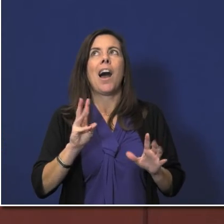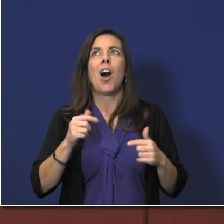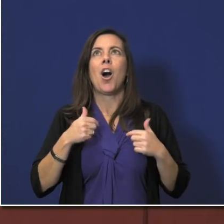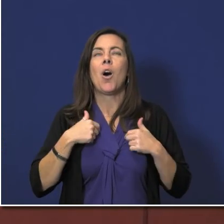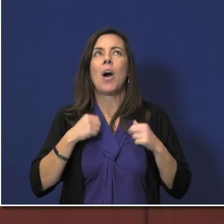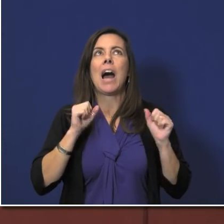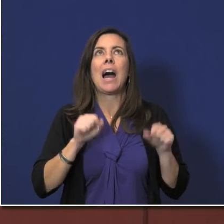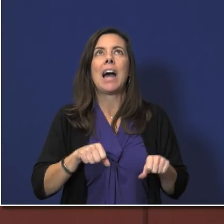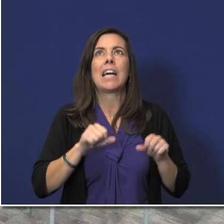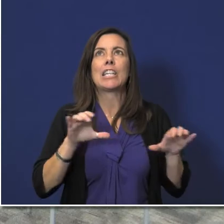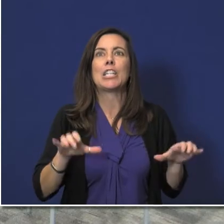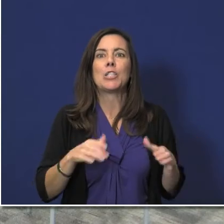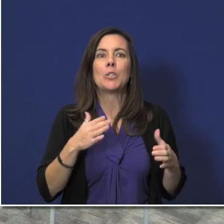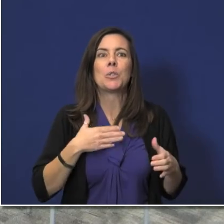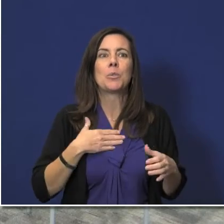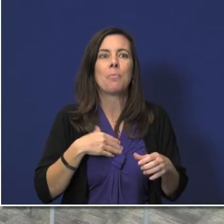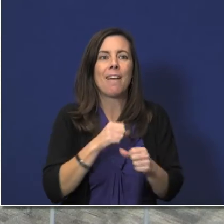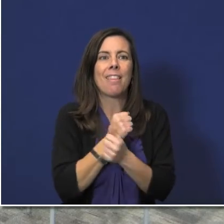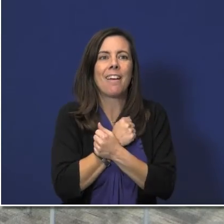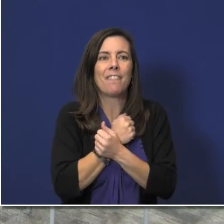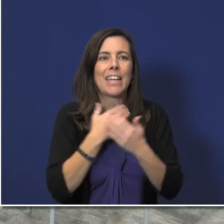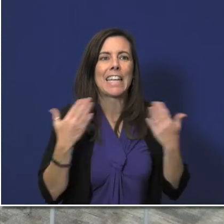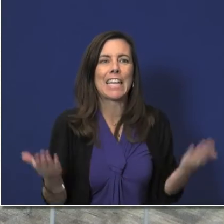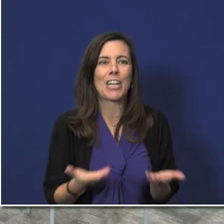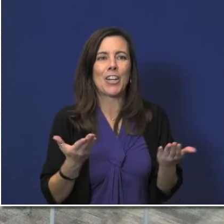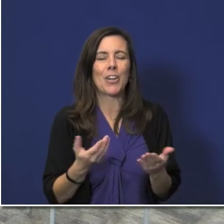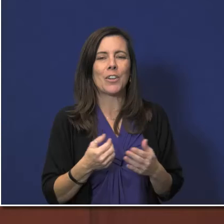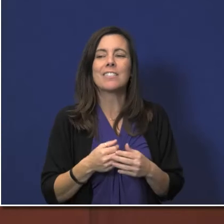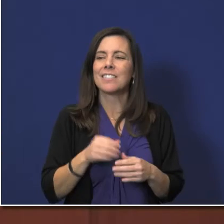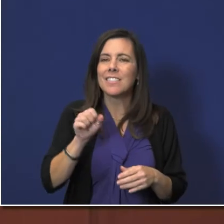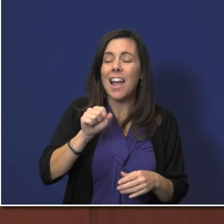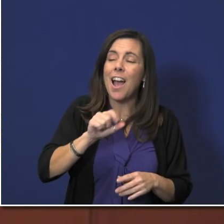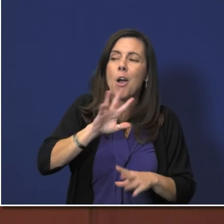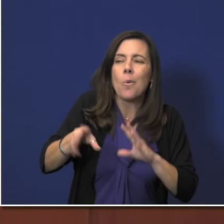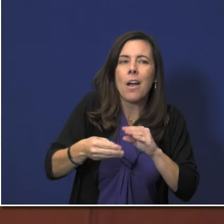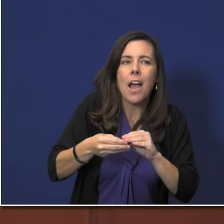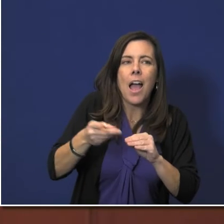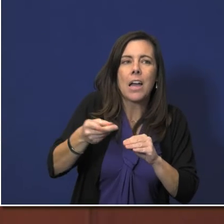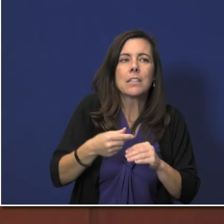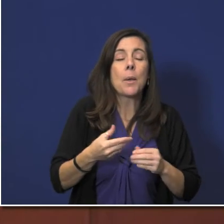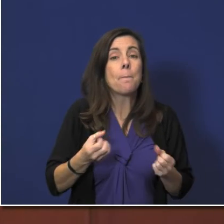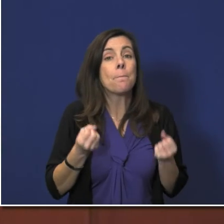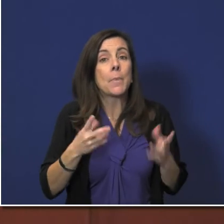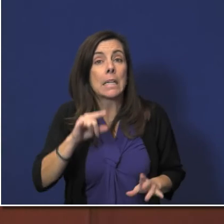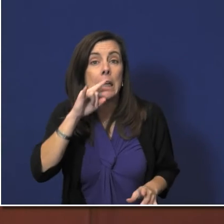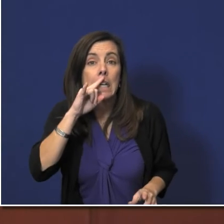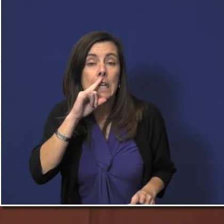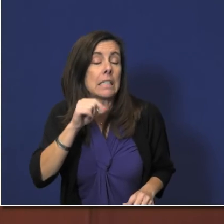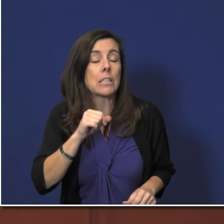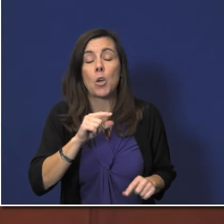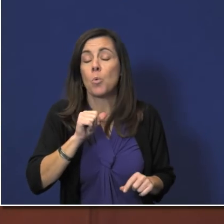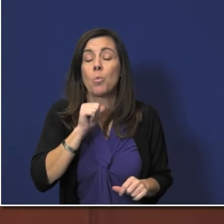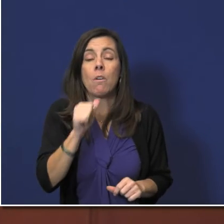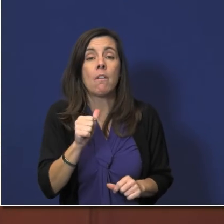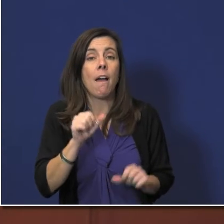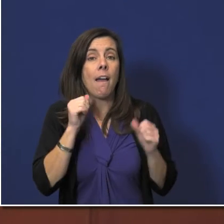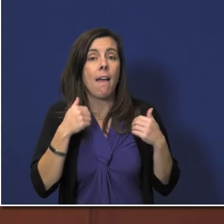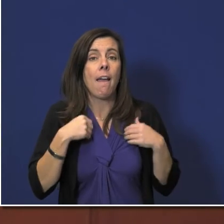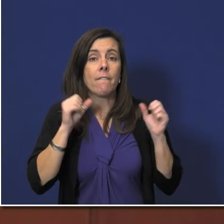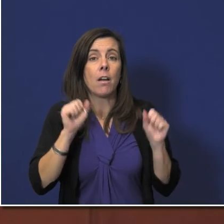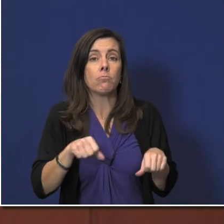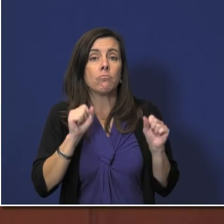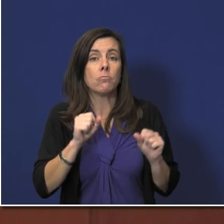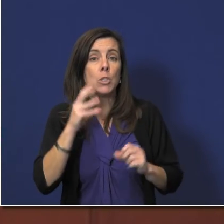And I think that's what it says. Little add on there, and there's a lot of kids that are not going to be able to experience this past high